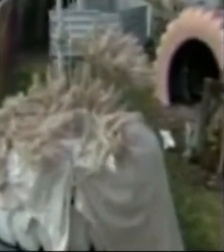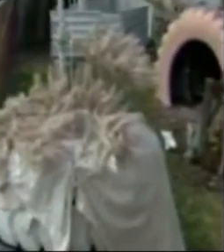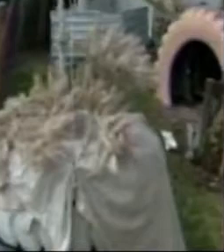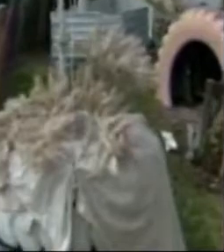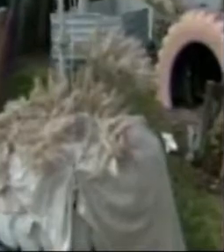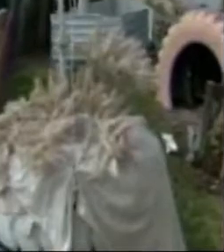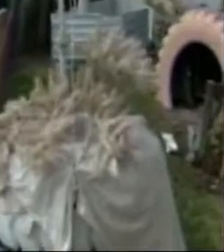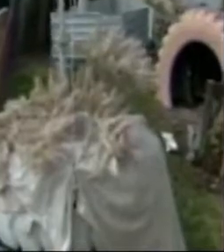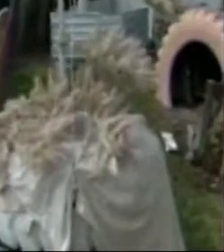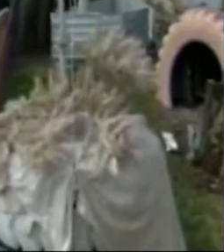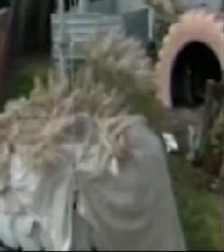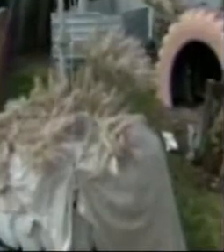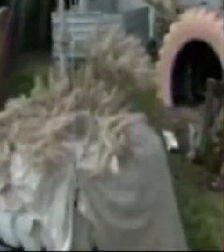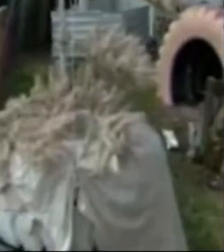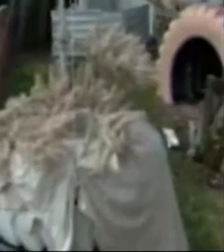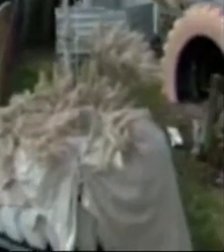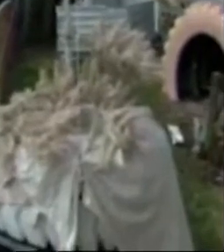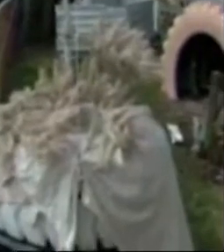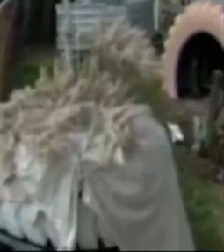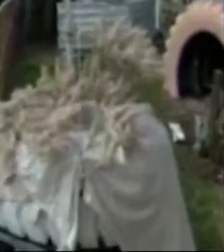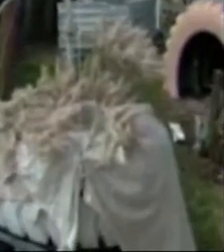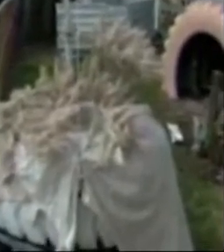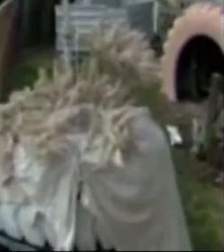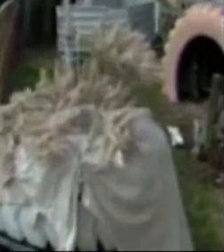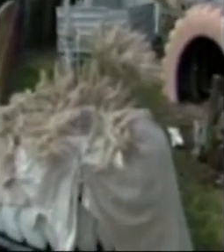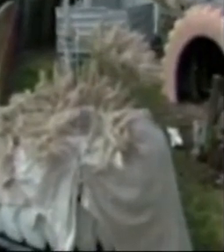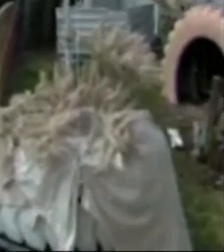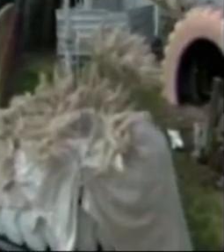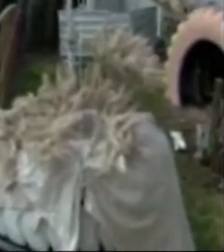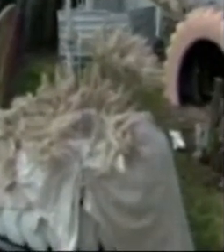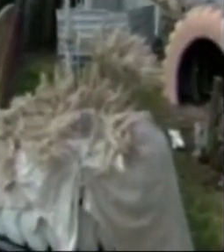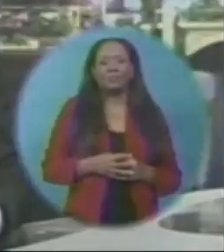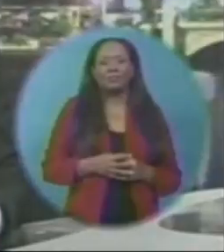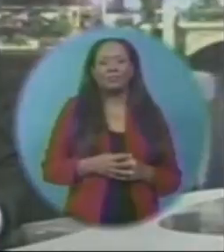deck. Shane Jones, CBC News.